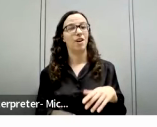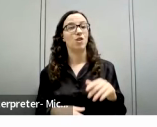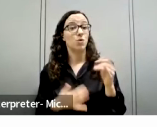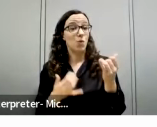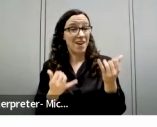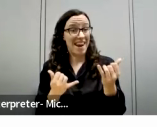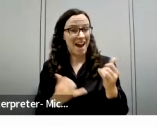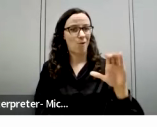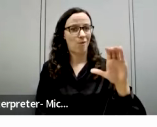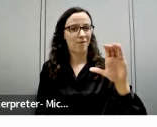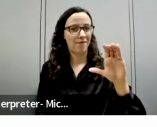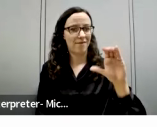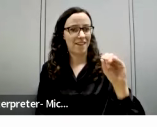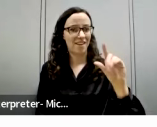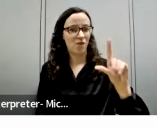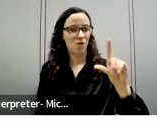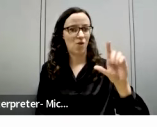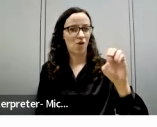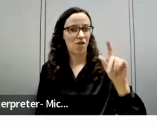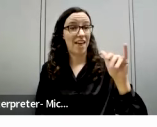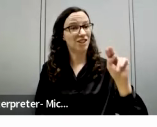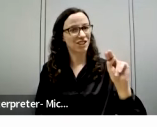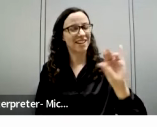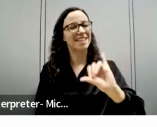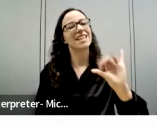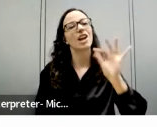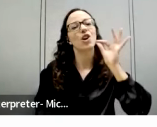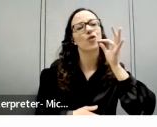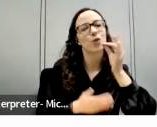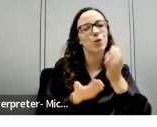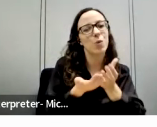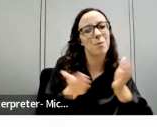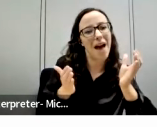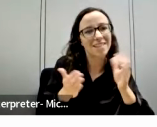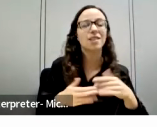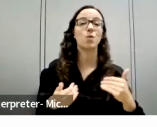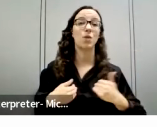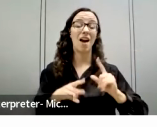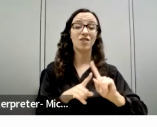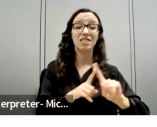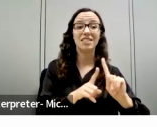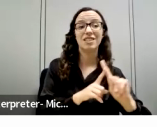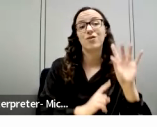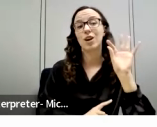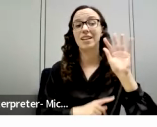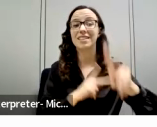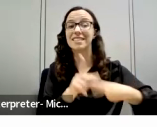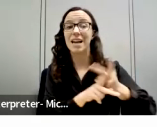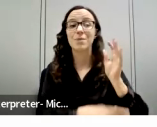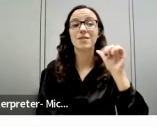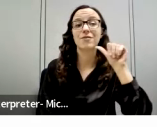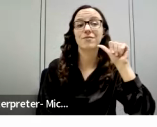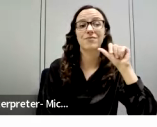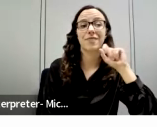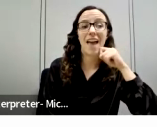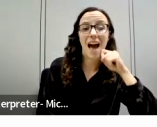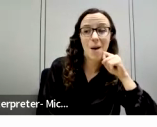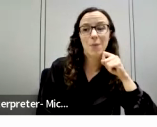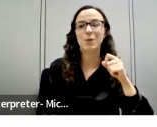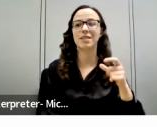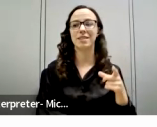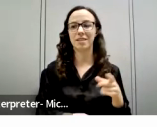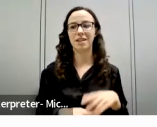smoothie. So here we have different fruits. They're all apples, but we have different apples. It's an apple basket, and